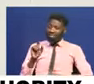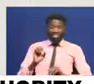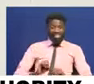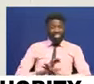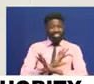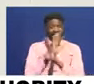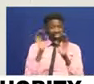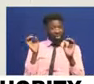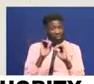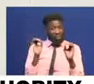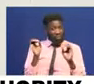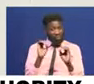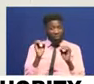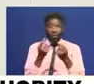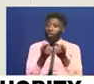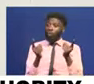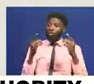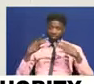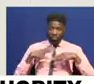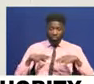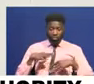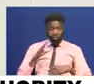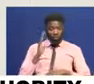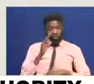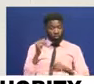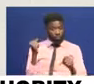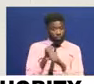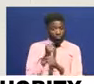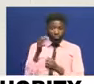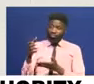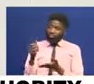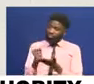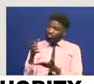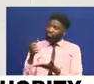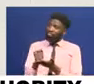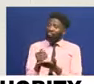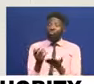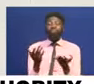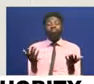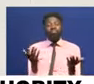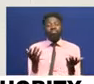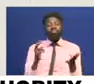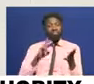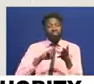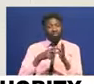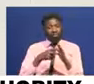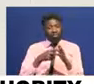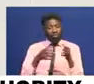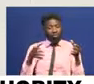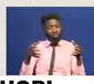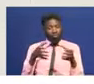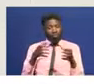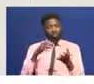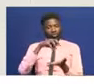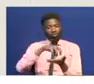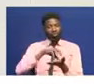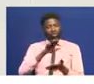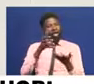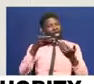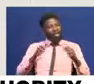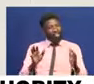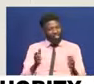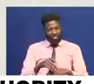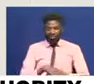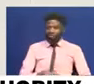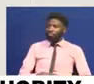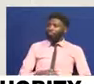going to be absorbed. Yes, that is true. And so, in the process, the people who are likely to lose their positions. I want you to get